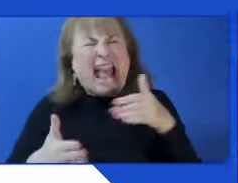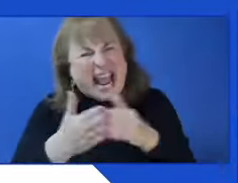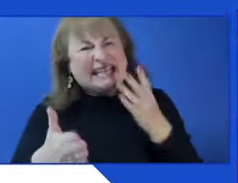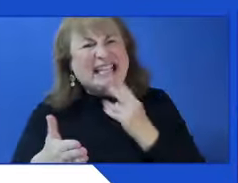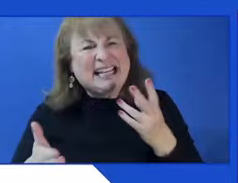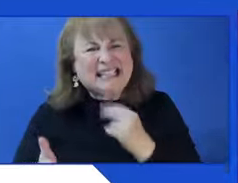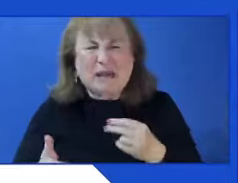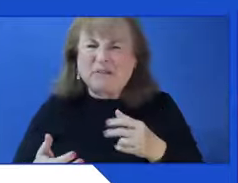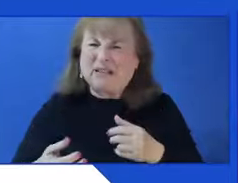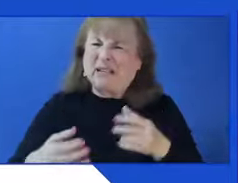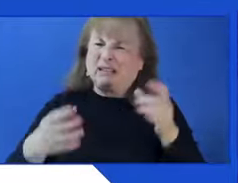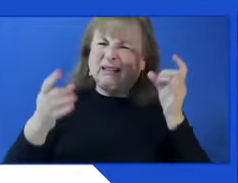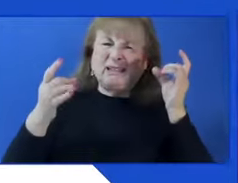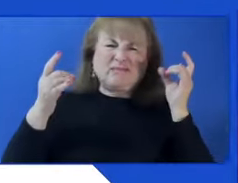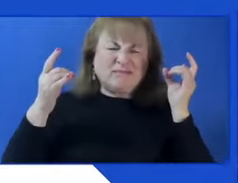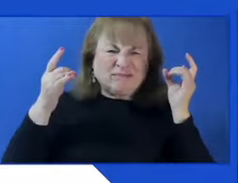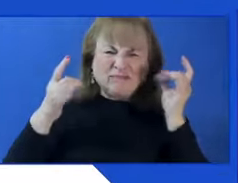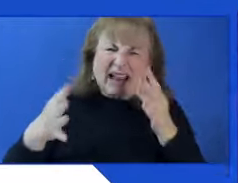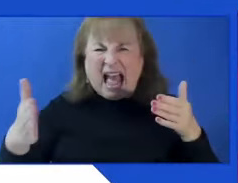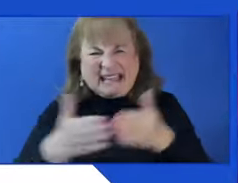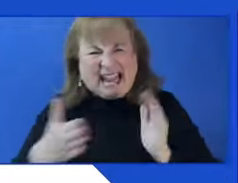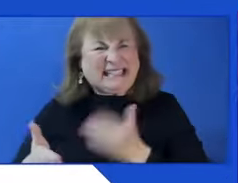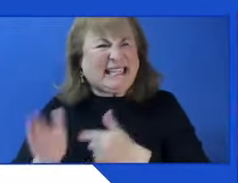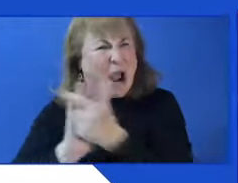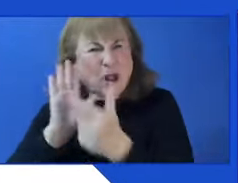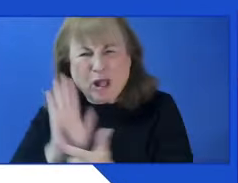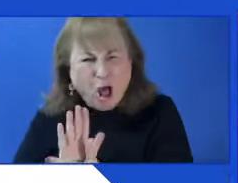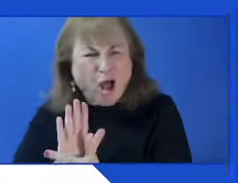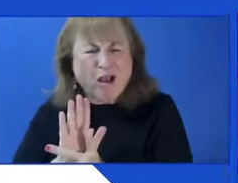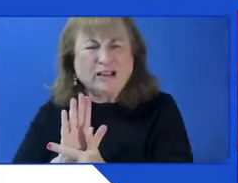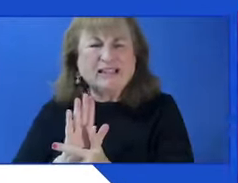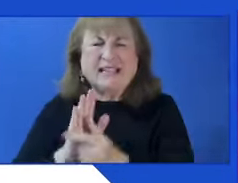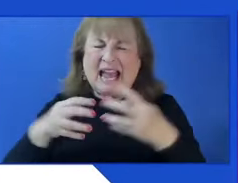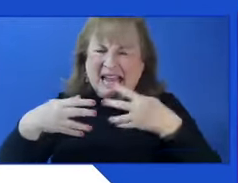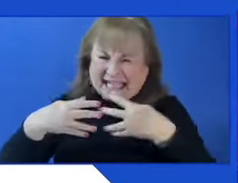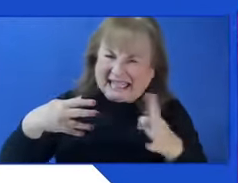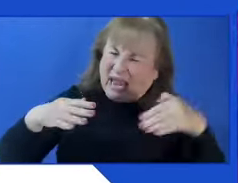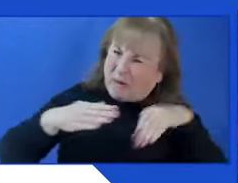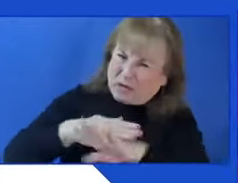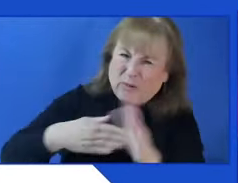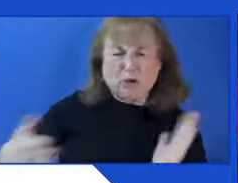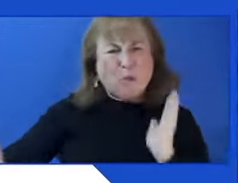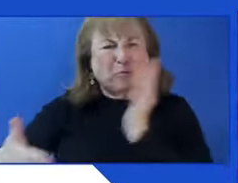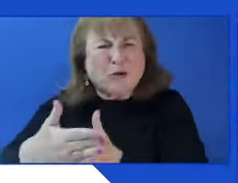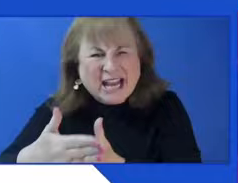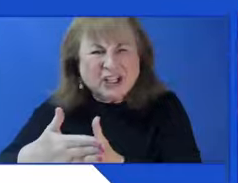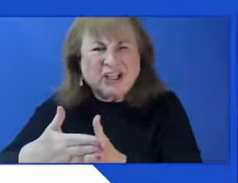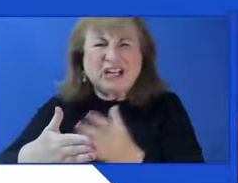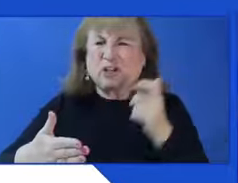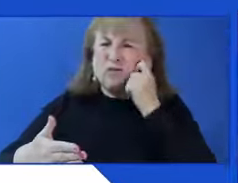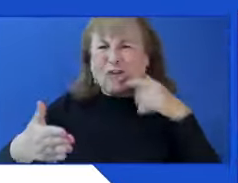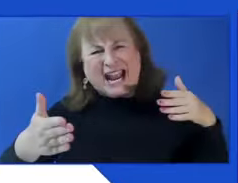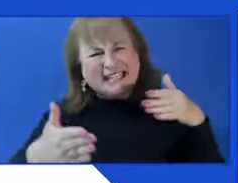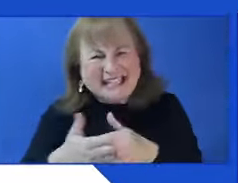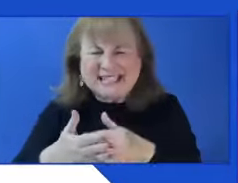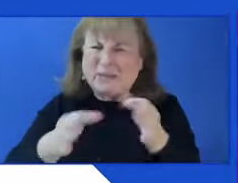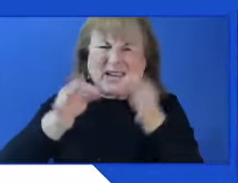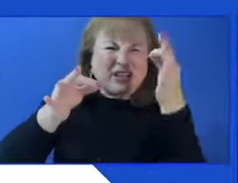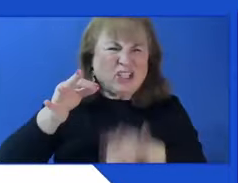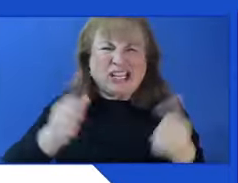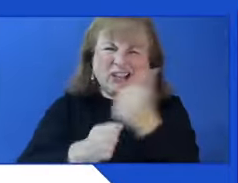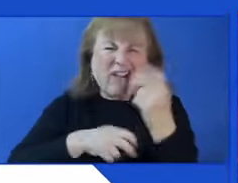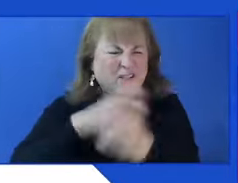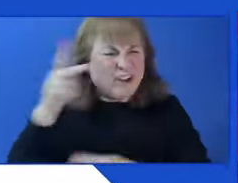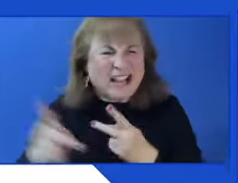to the integrity of our laws. It is a gateway to prejudice, racism, injustice of every form. It is